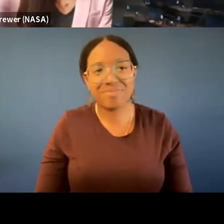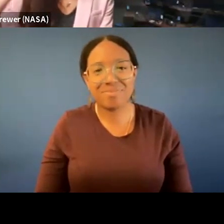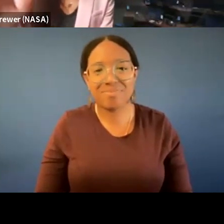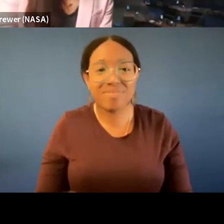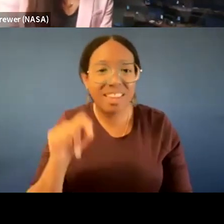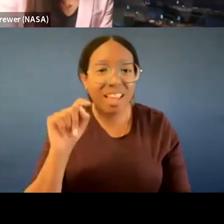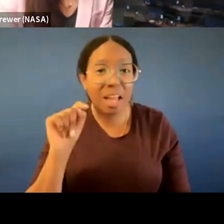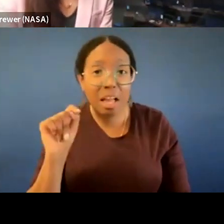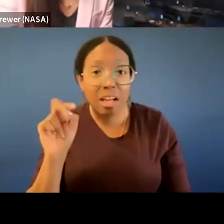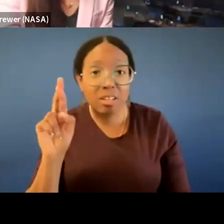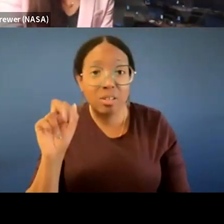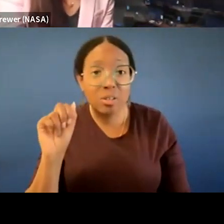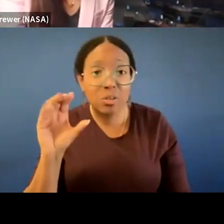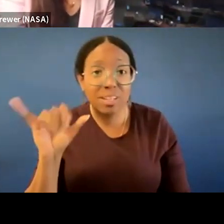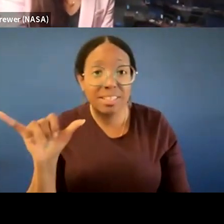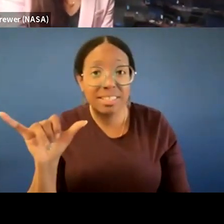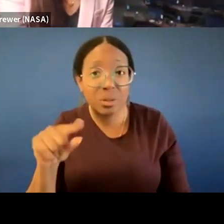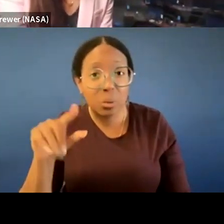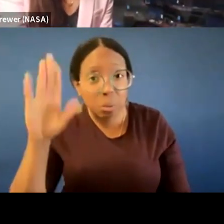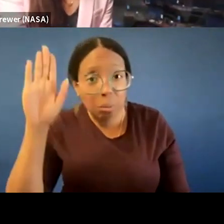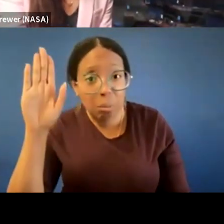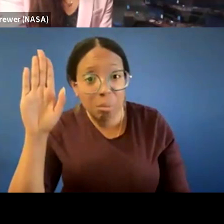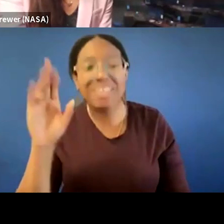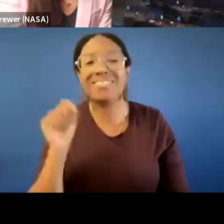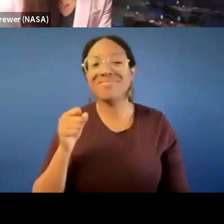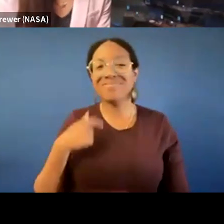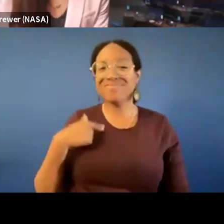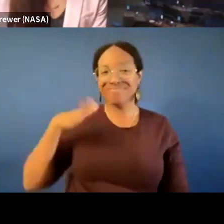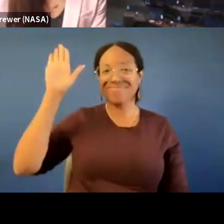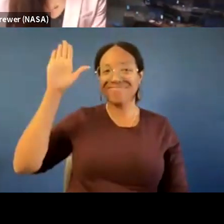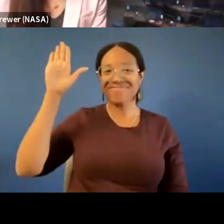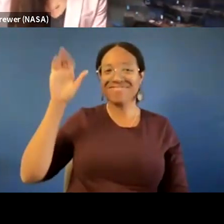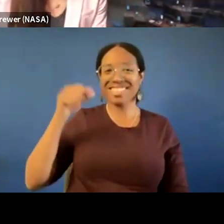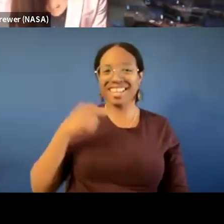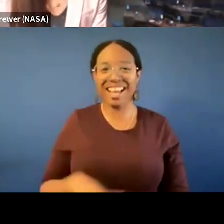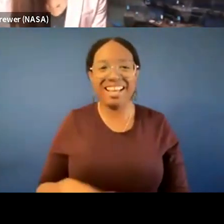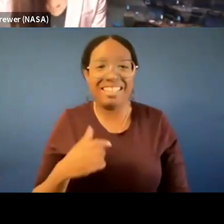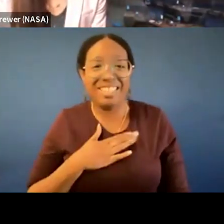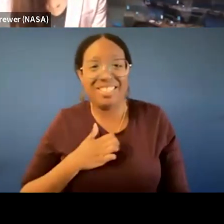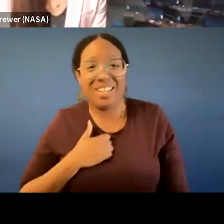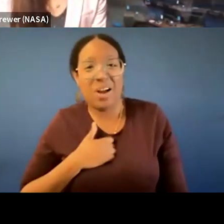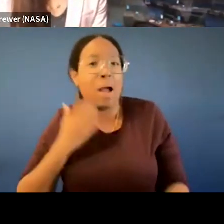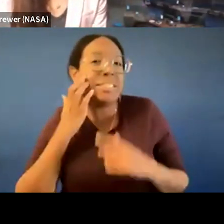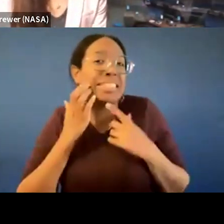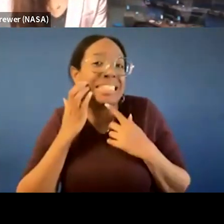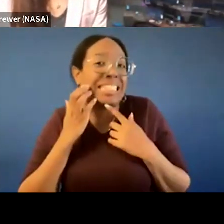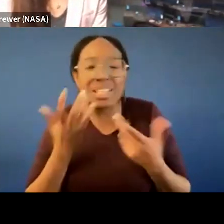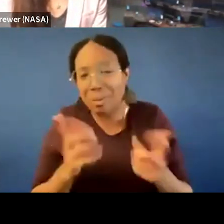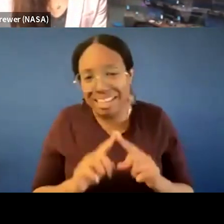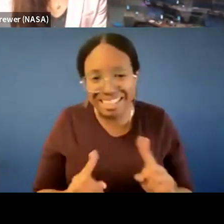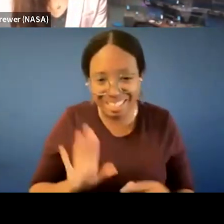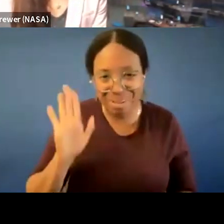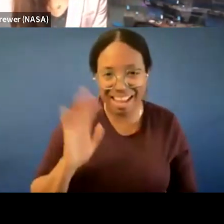Tracy, was that a hand? Sure. Yes, that's a hand. Yes. I was actually scratching my face, but yes, that's my hand.